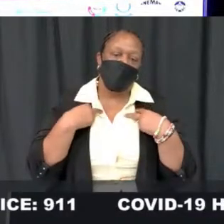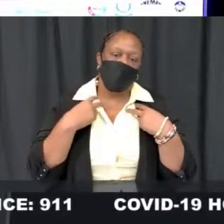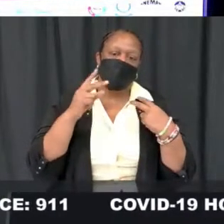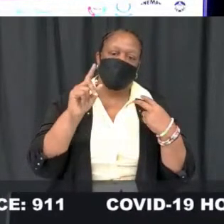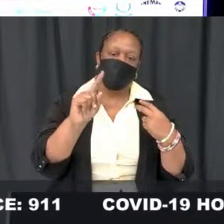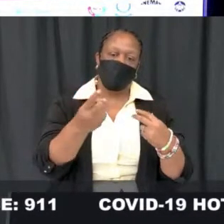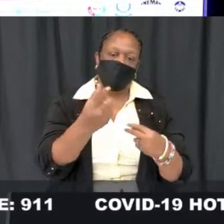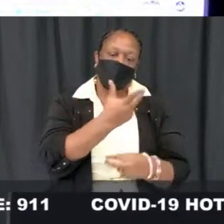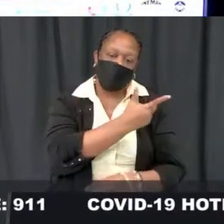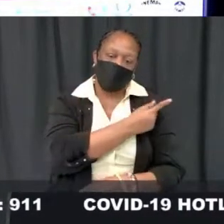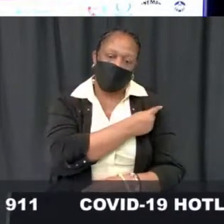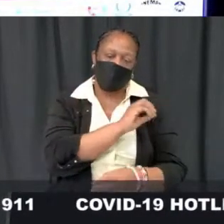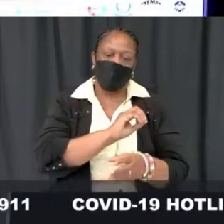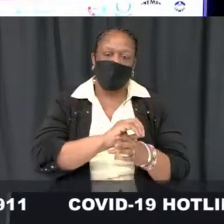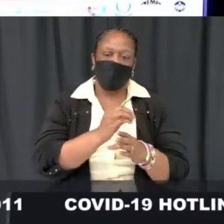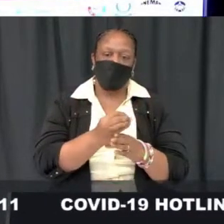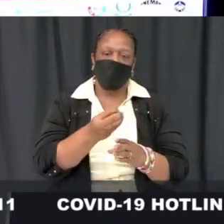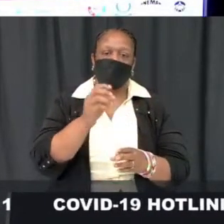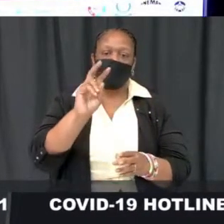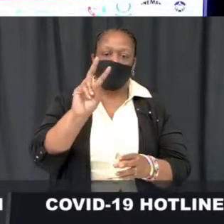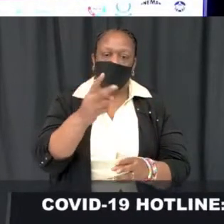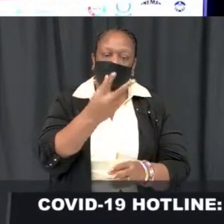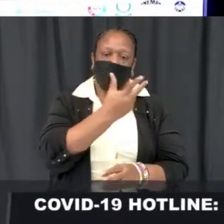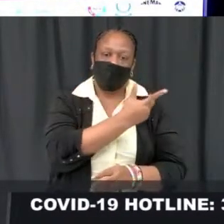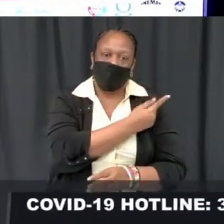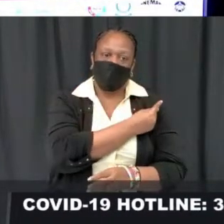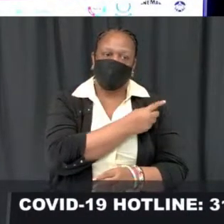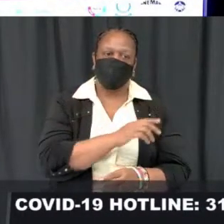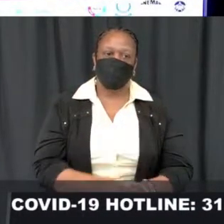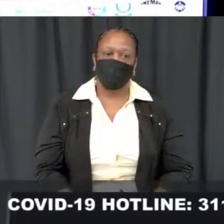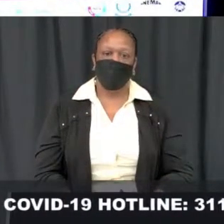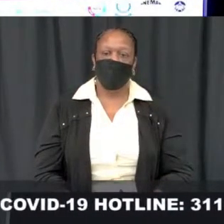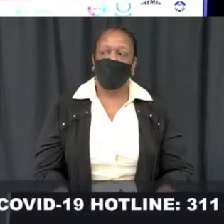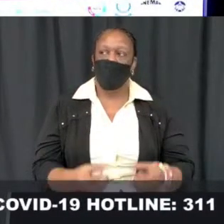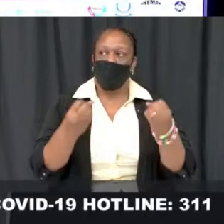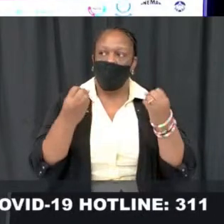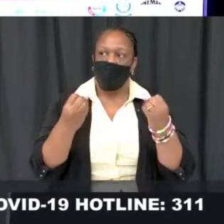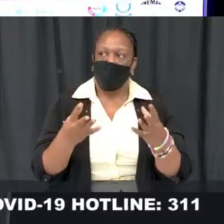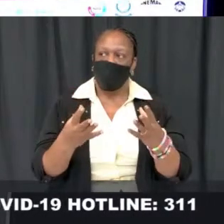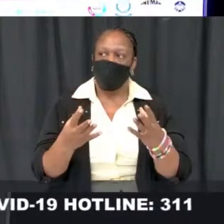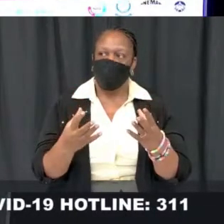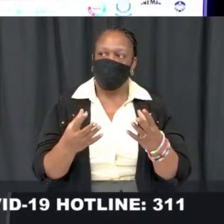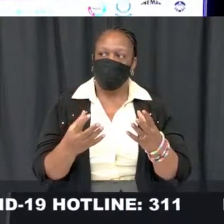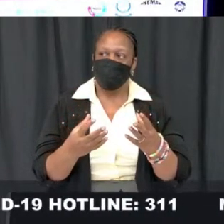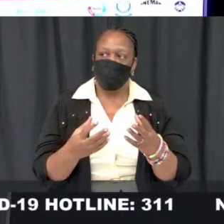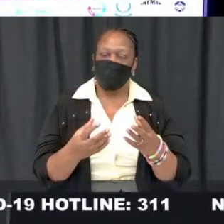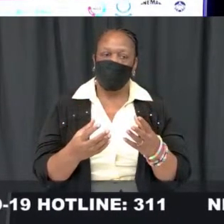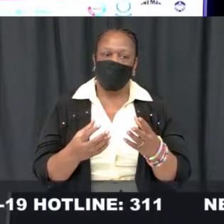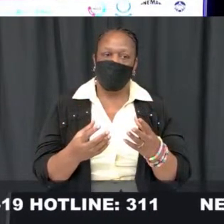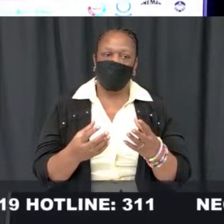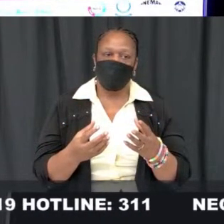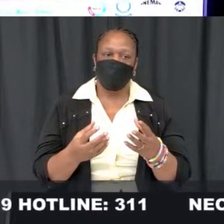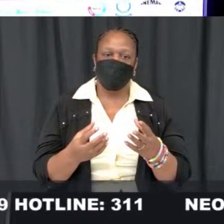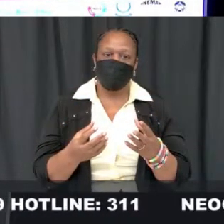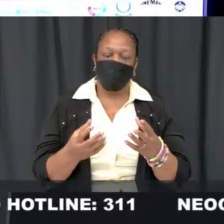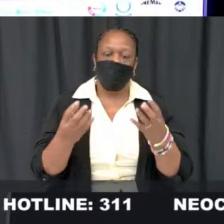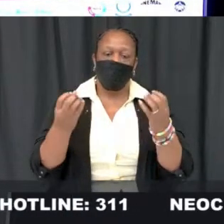How many of the COVID-19 related deaths were vaccinated? Dr. Wilkins, you will answer that one